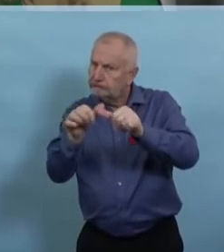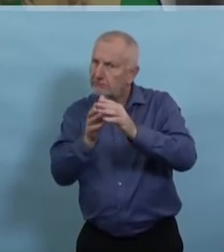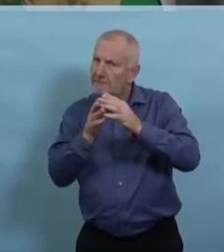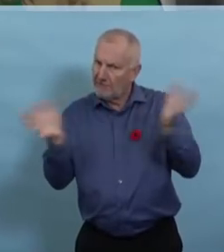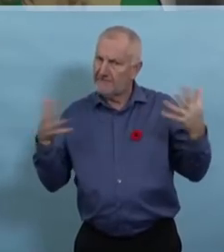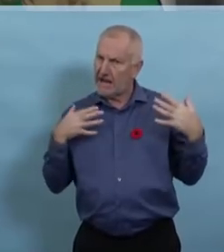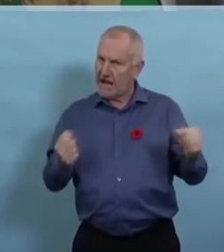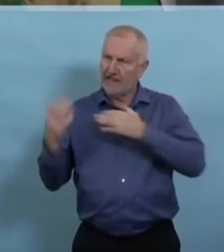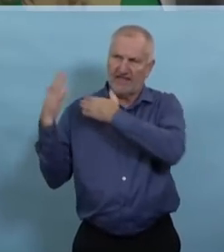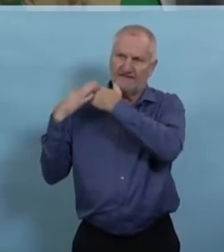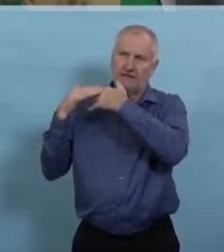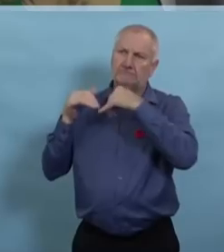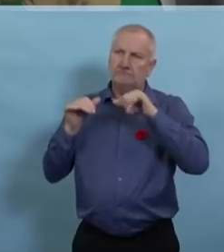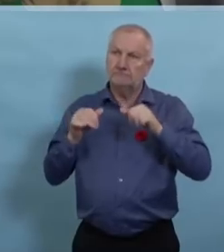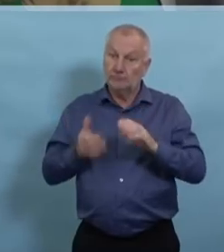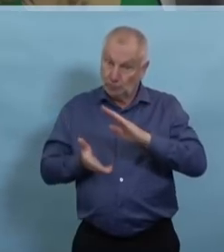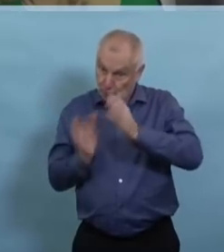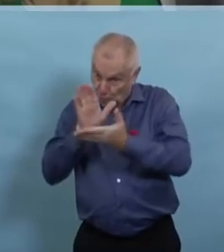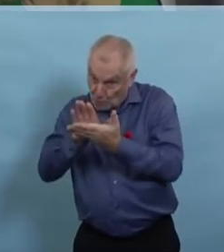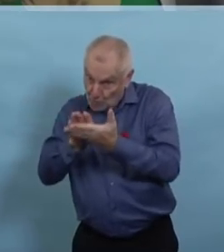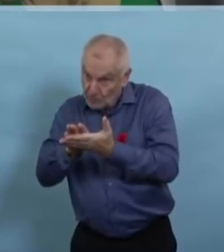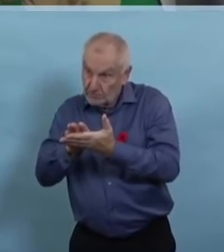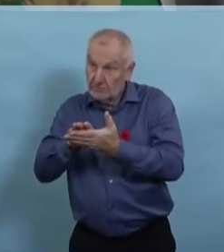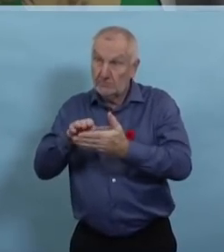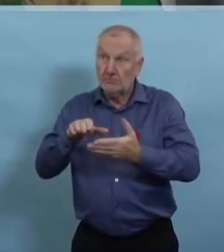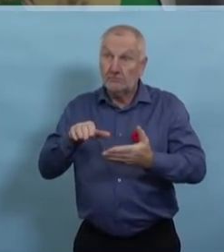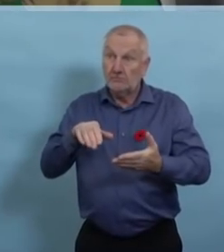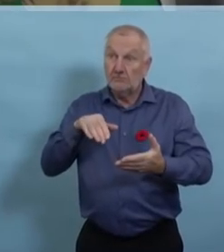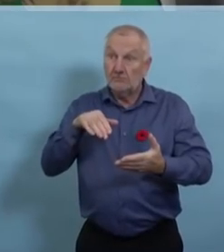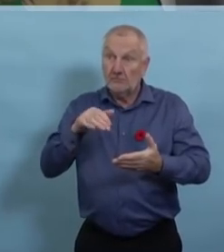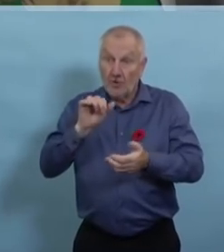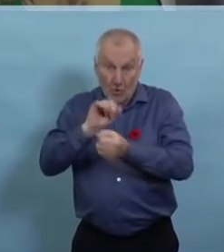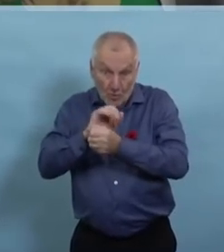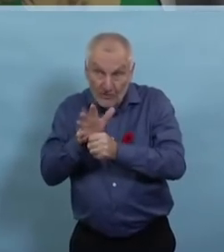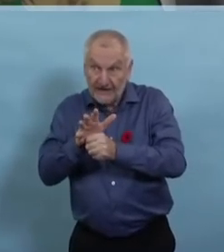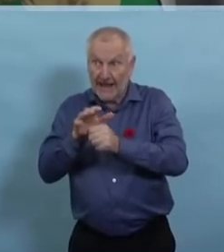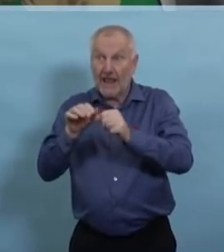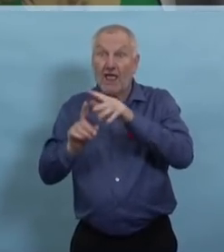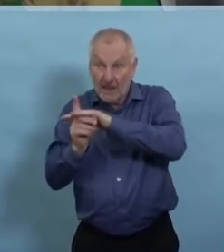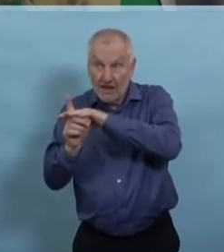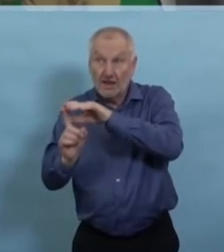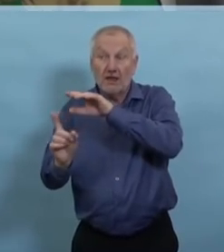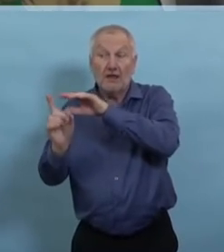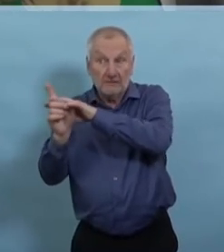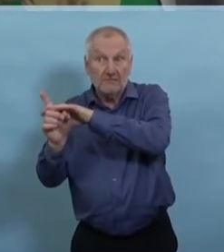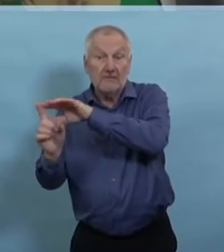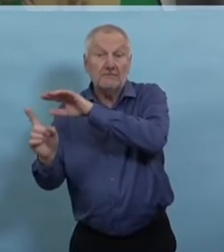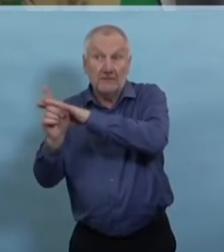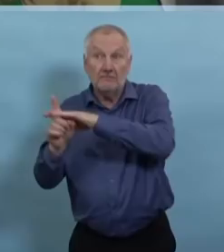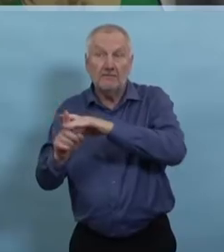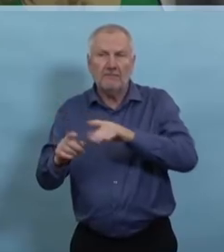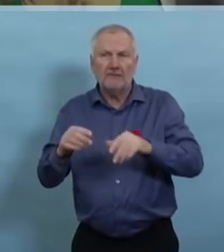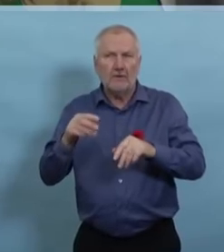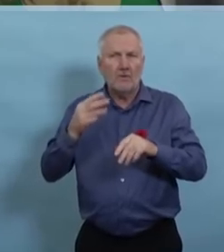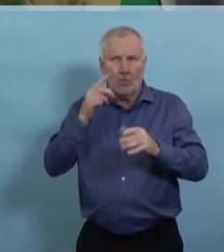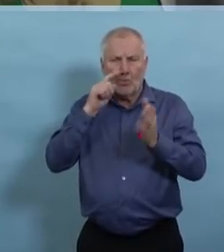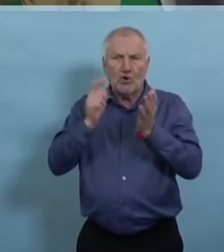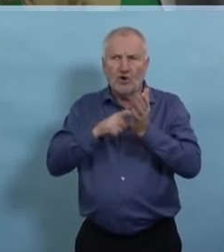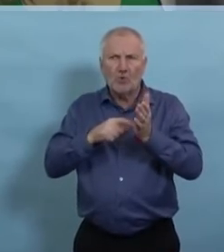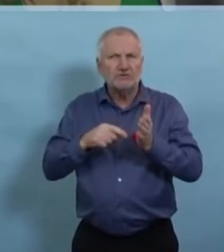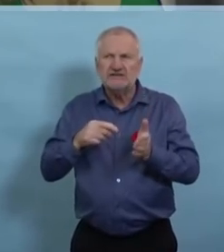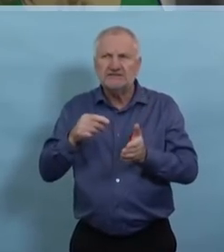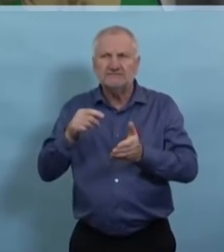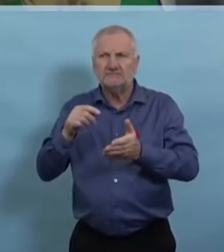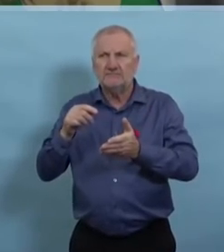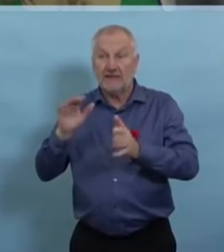of transmission, even though cases show up in the school because there are cases in community, but the rate of transmission is comparatively